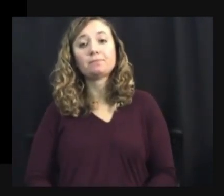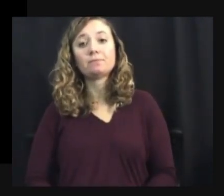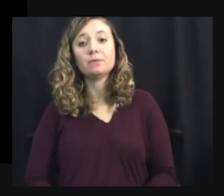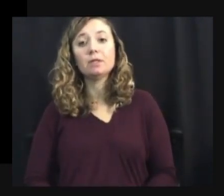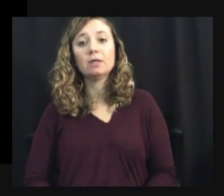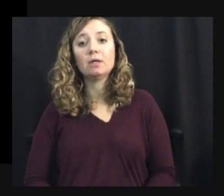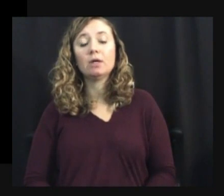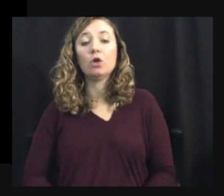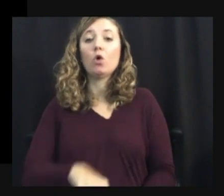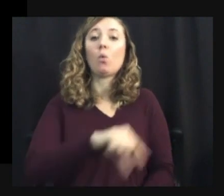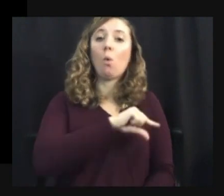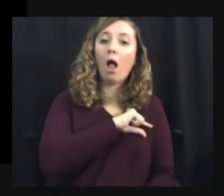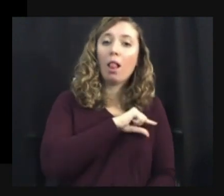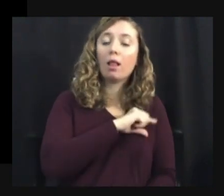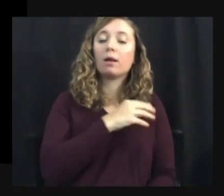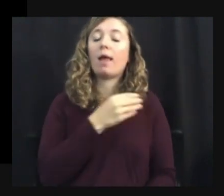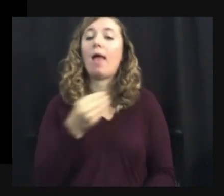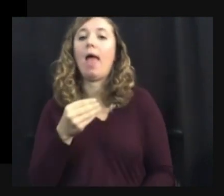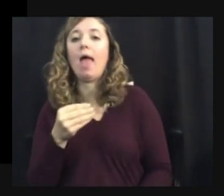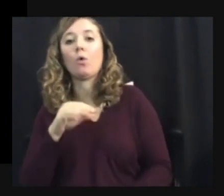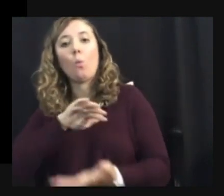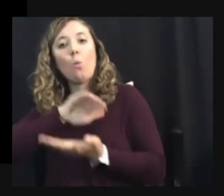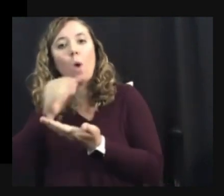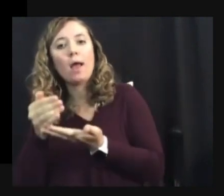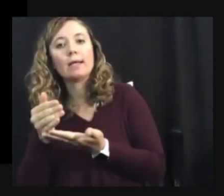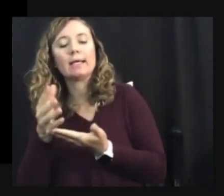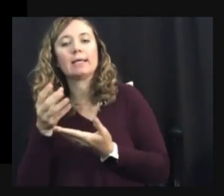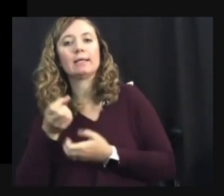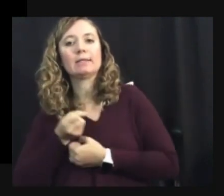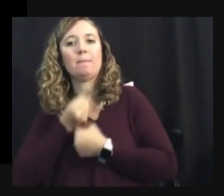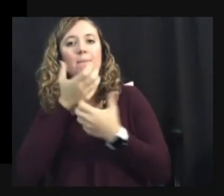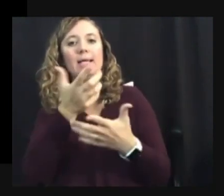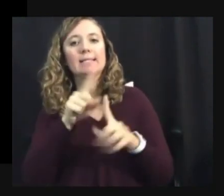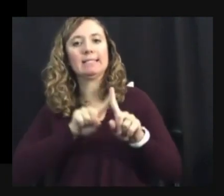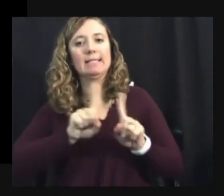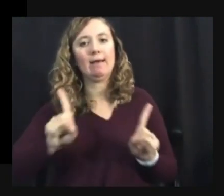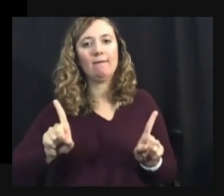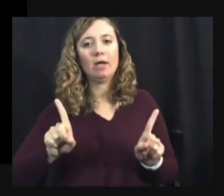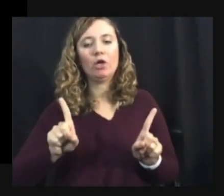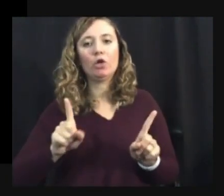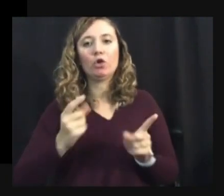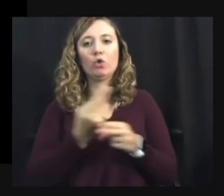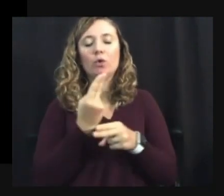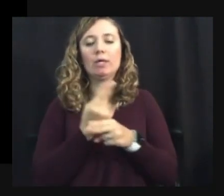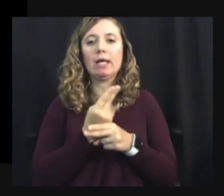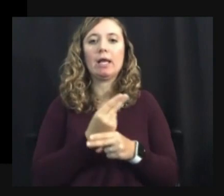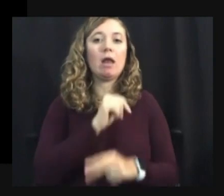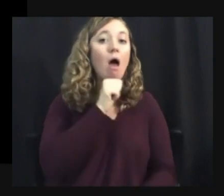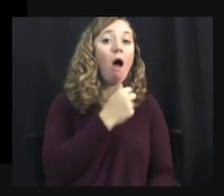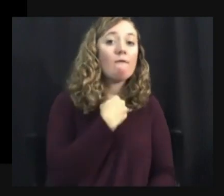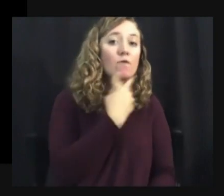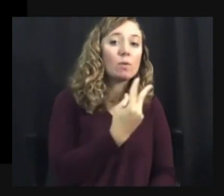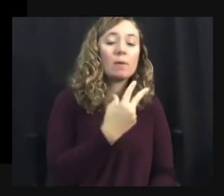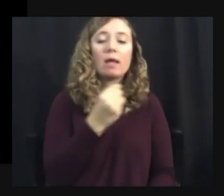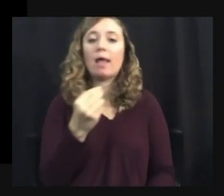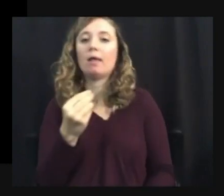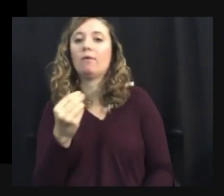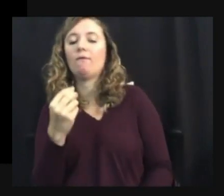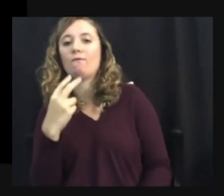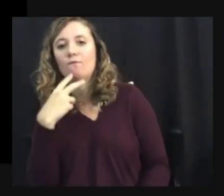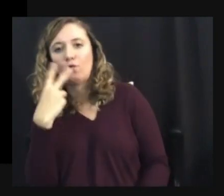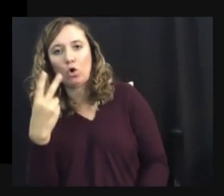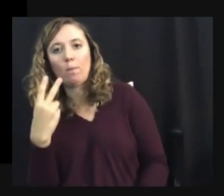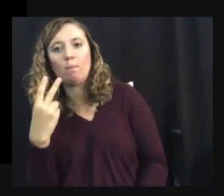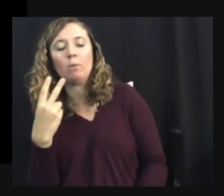qualitatively and quantitatively expressed differently using nonverbal and verbal communication channels. What